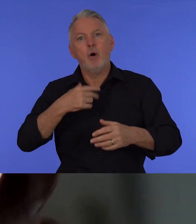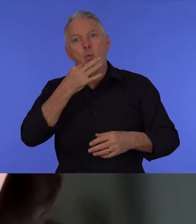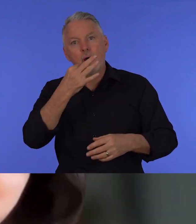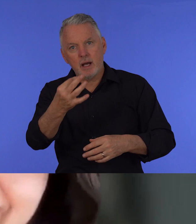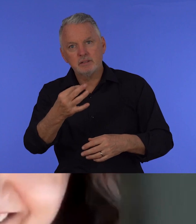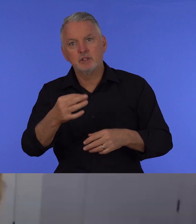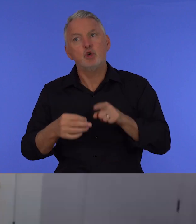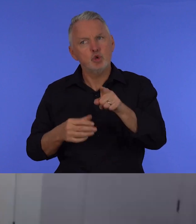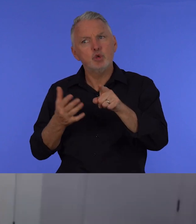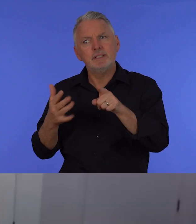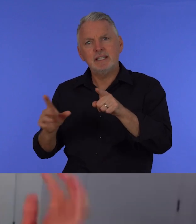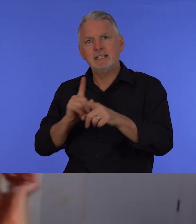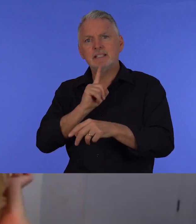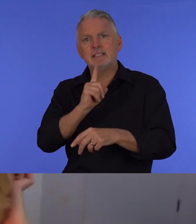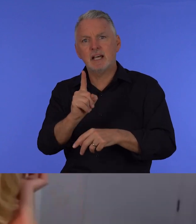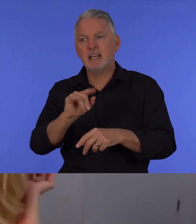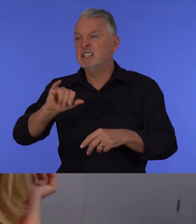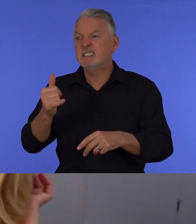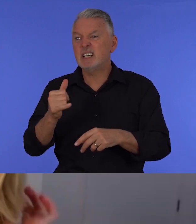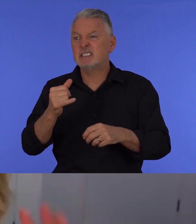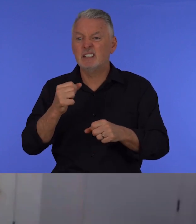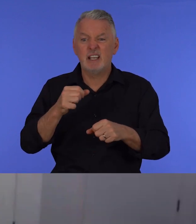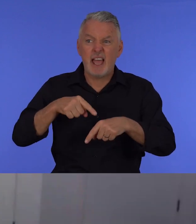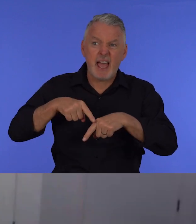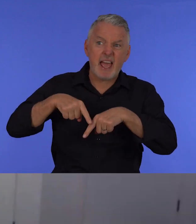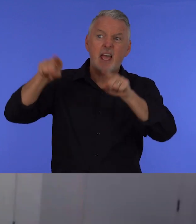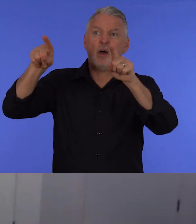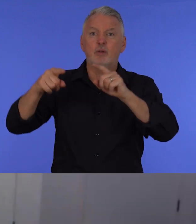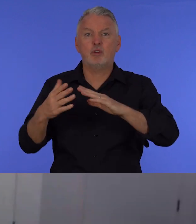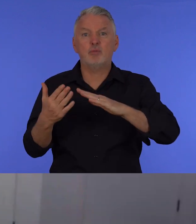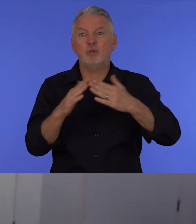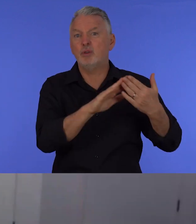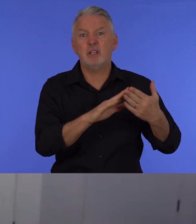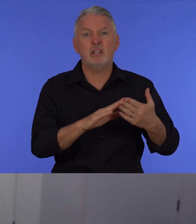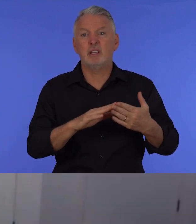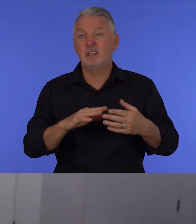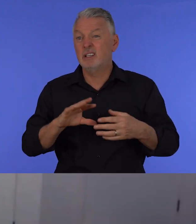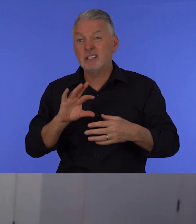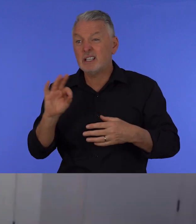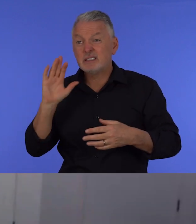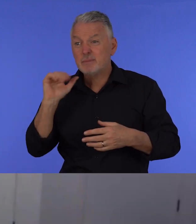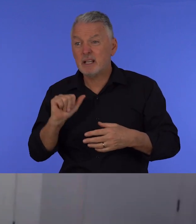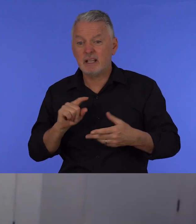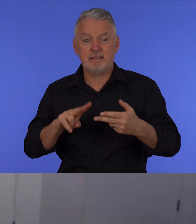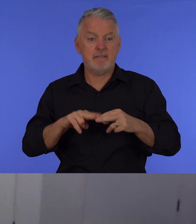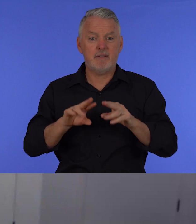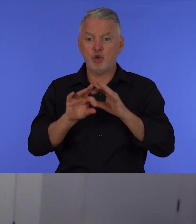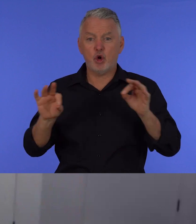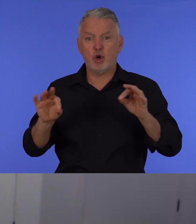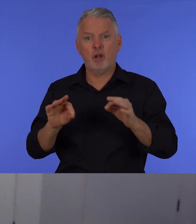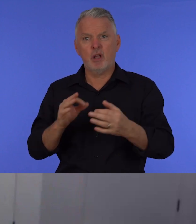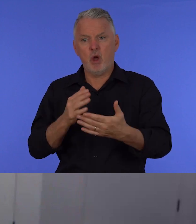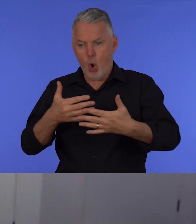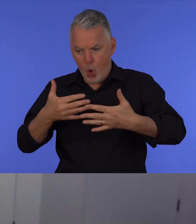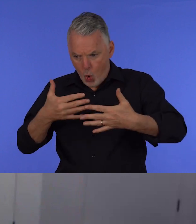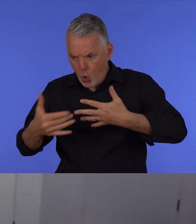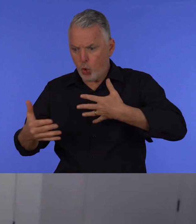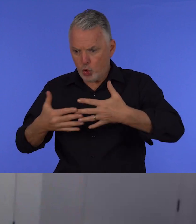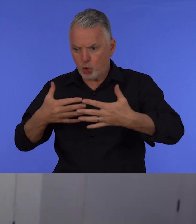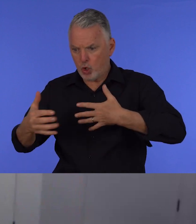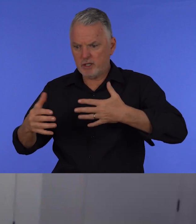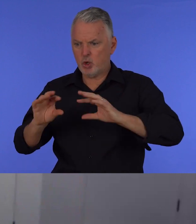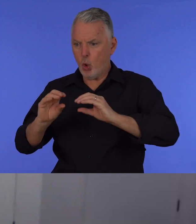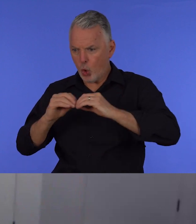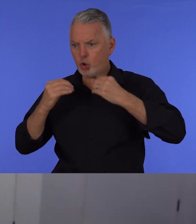you're looking for. But I was just going to reflect on, like you did say, just getting out and about in your community. So it doesn't necessarily either have